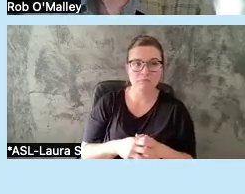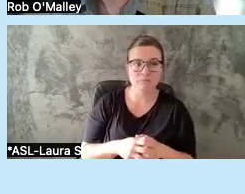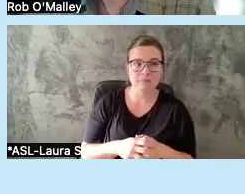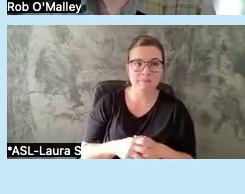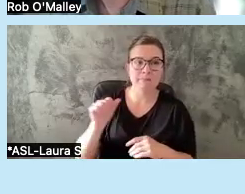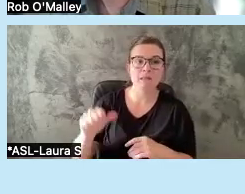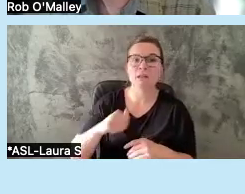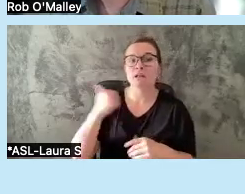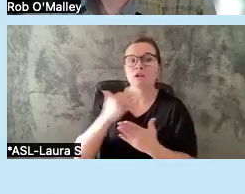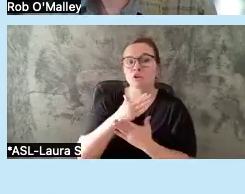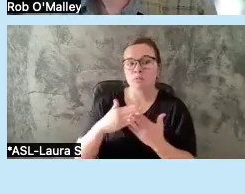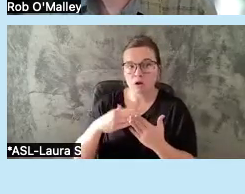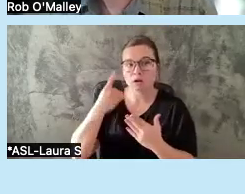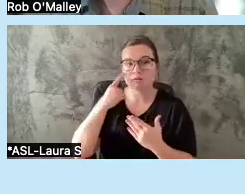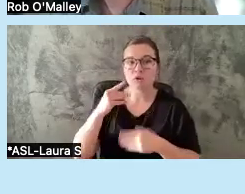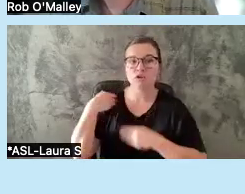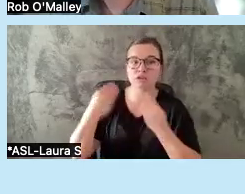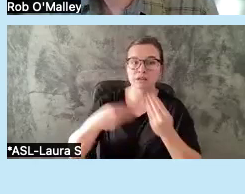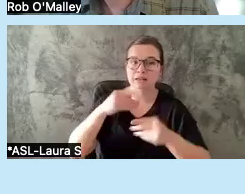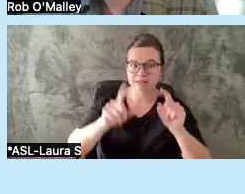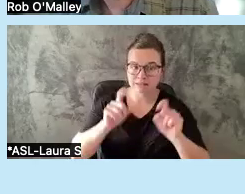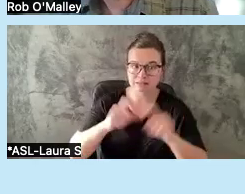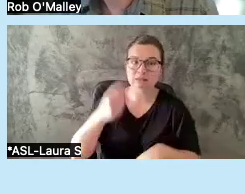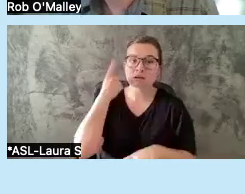Another application for genetic testing is